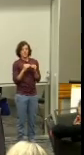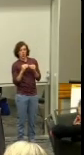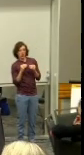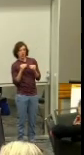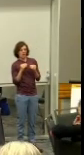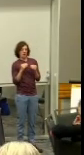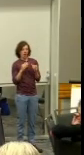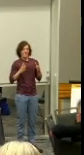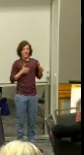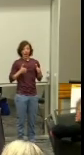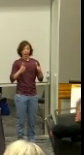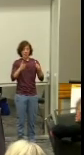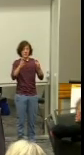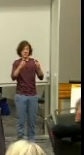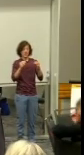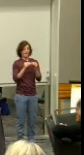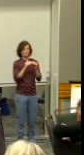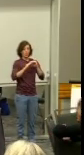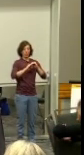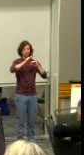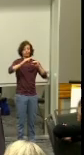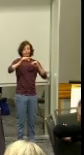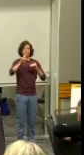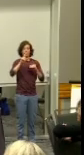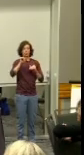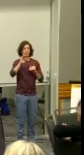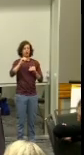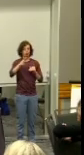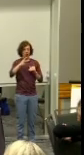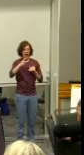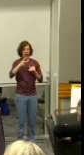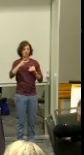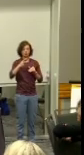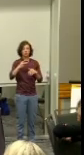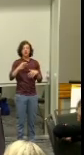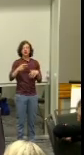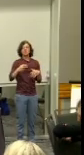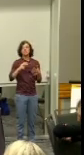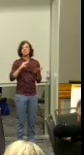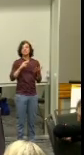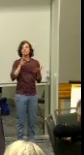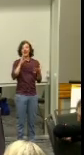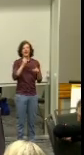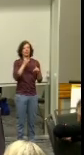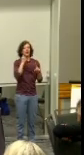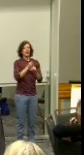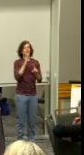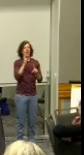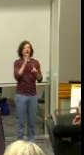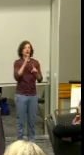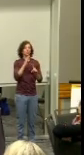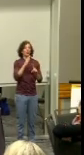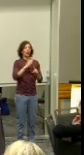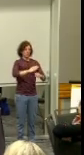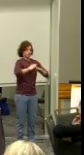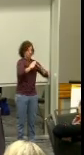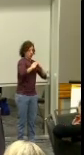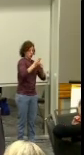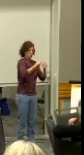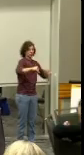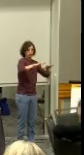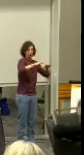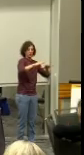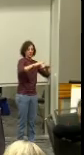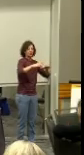ramps, which then impacts your impervious surface area. So for us, that triggered the need to treat stormwater. So if you're